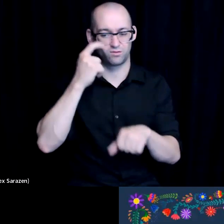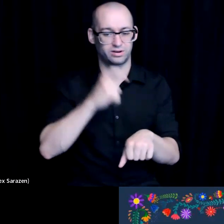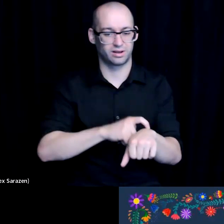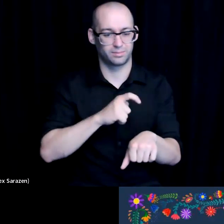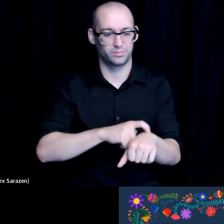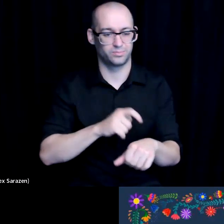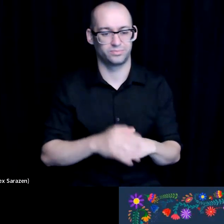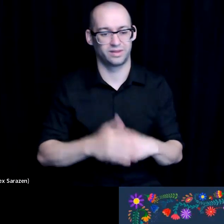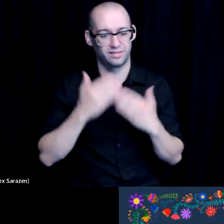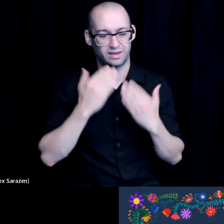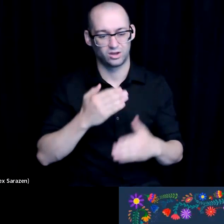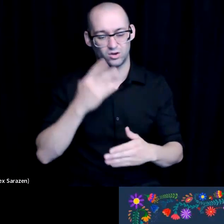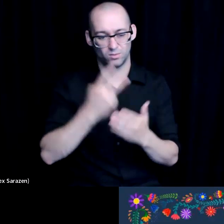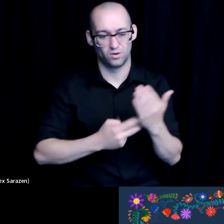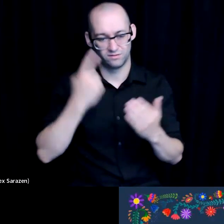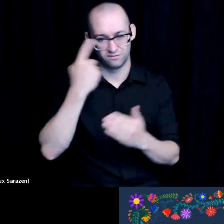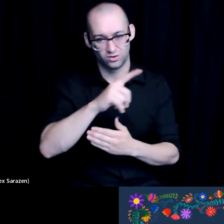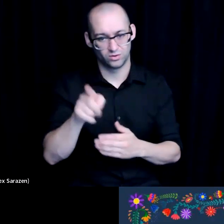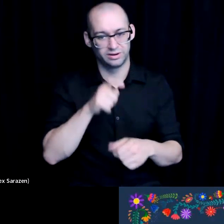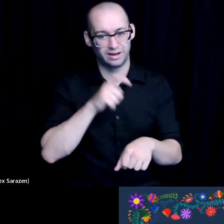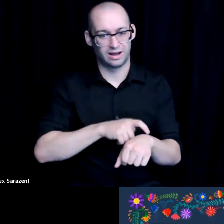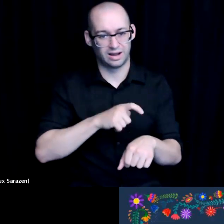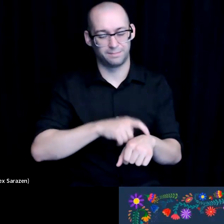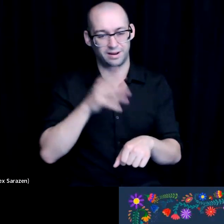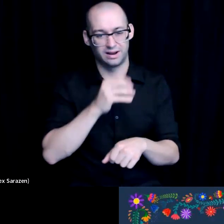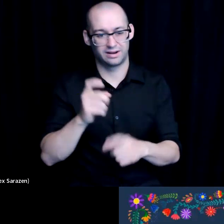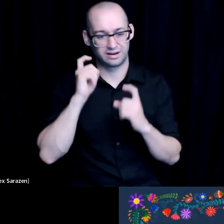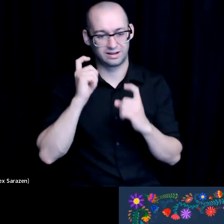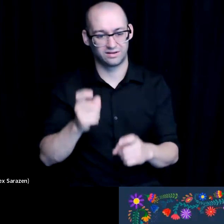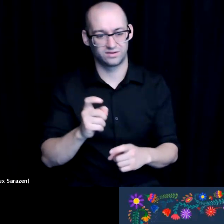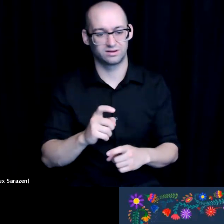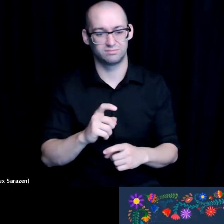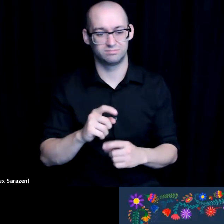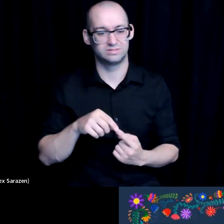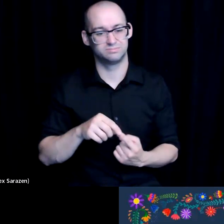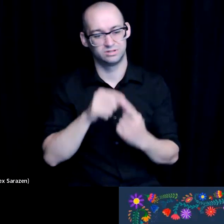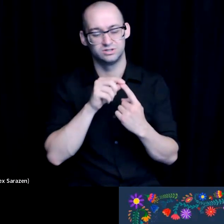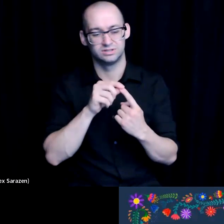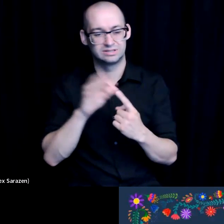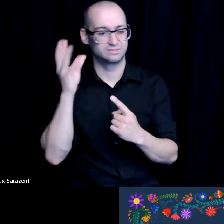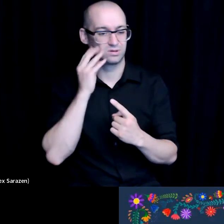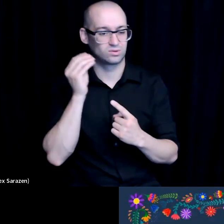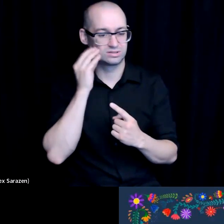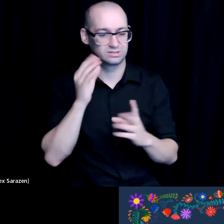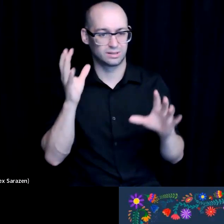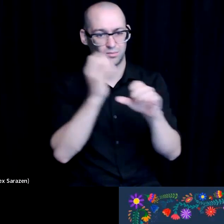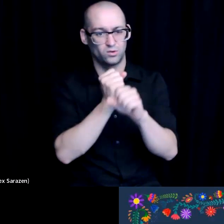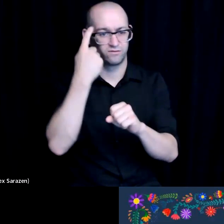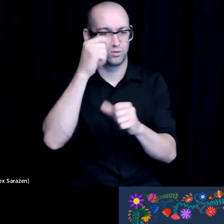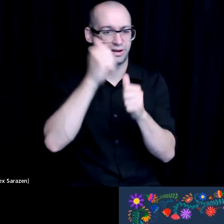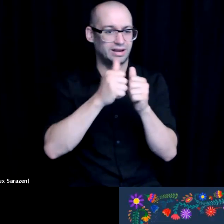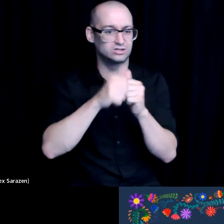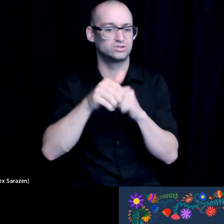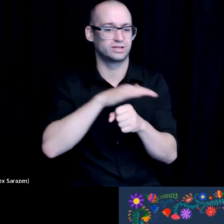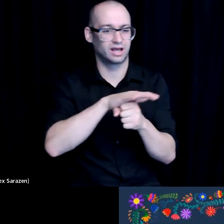Thank you. Thank you both for your time and really giving a unique experience summary of each of the region you